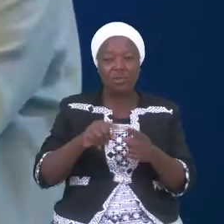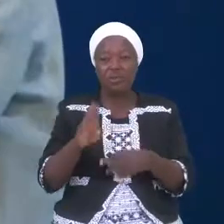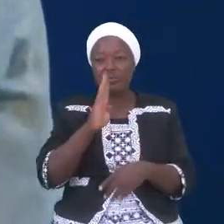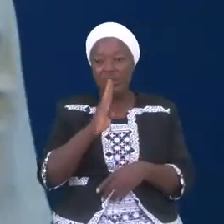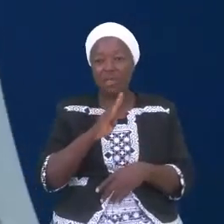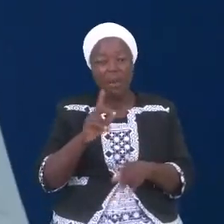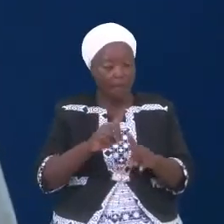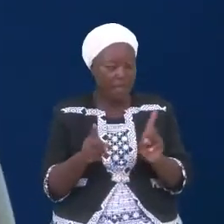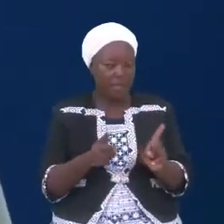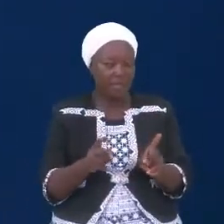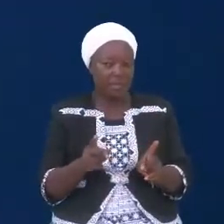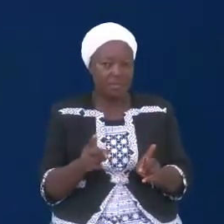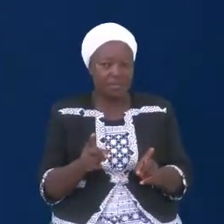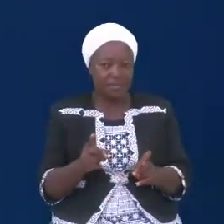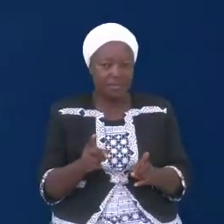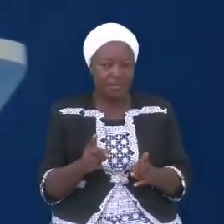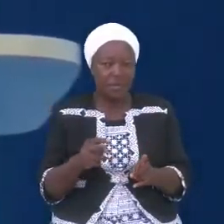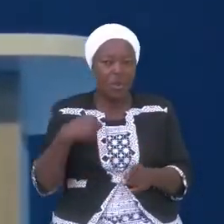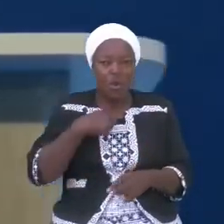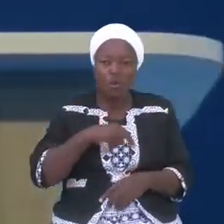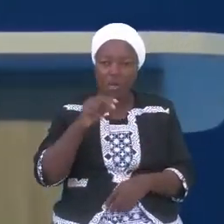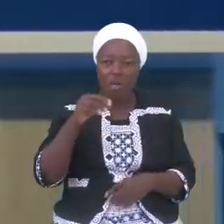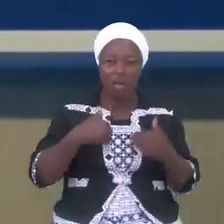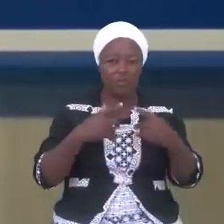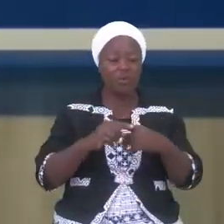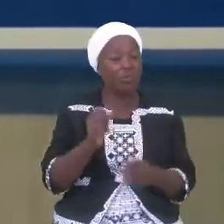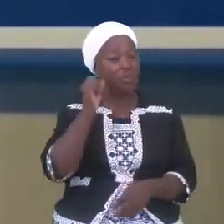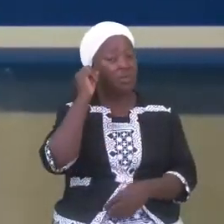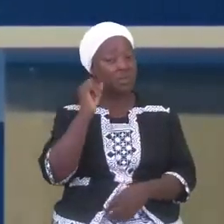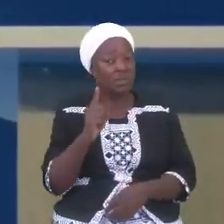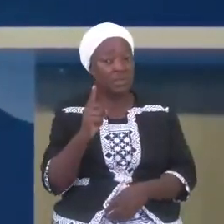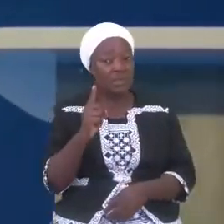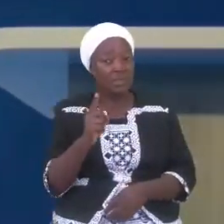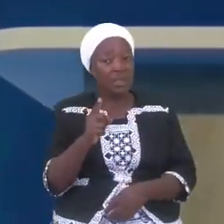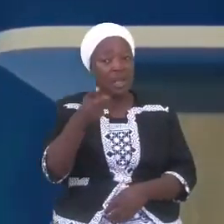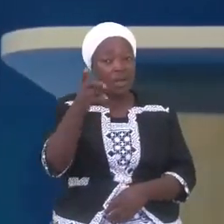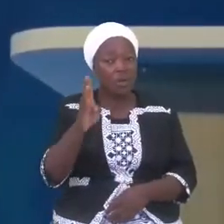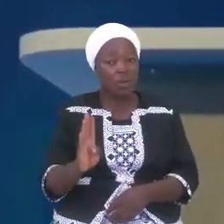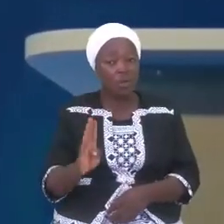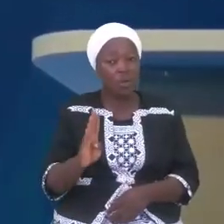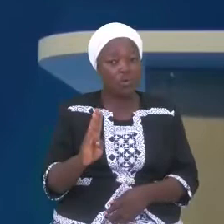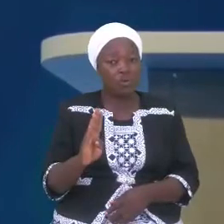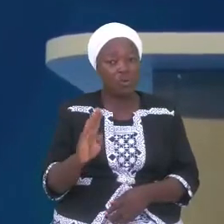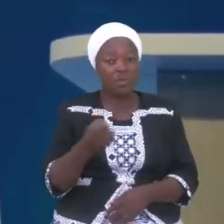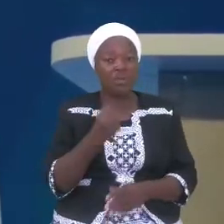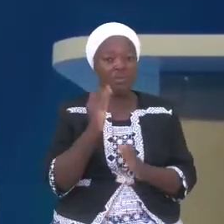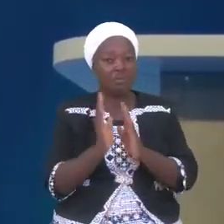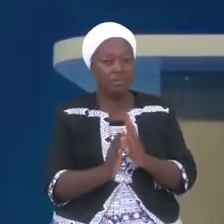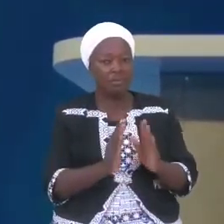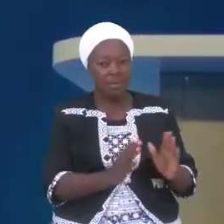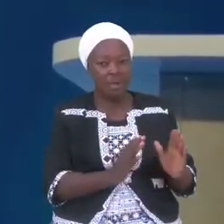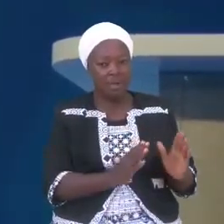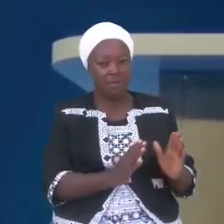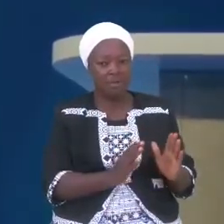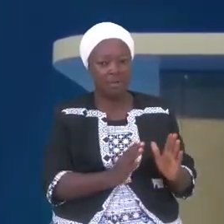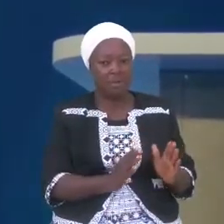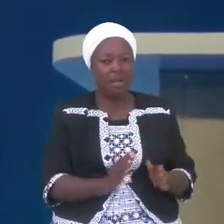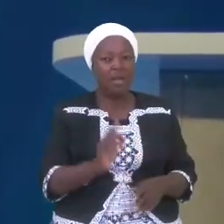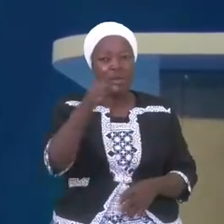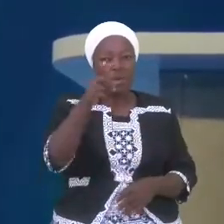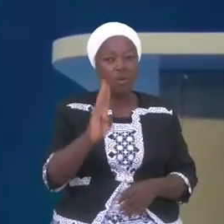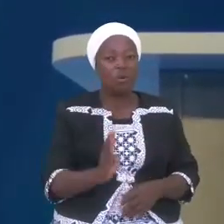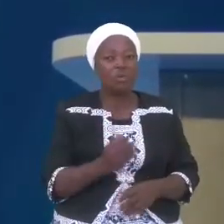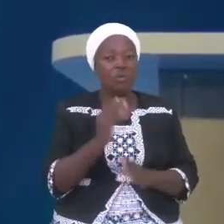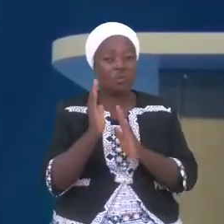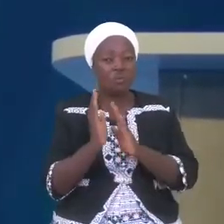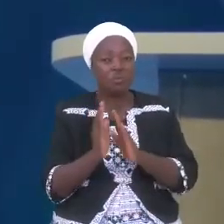But we need to understand God's plan, God's